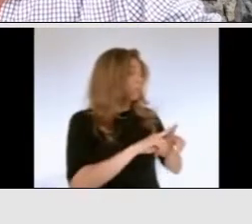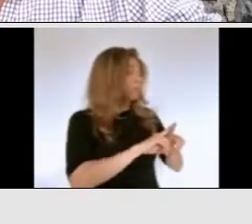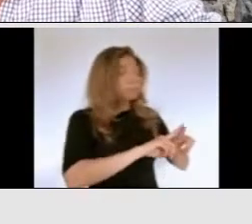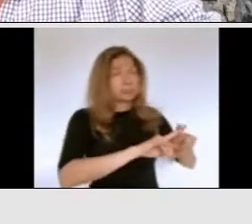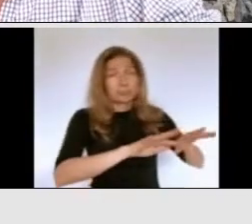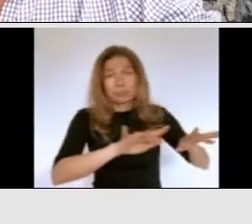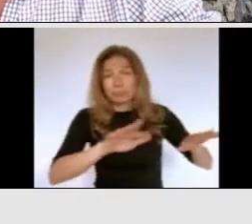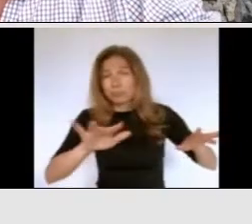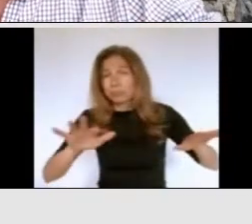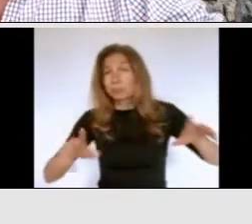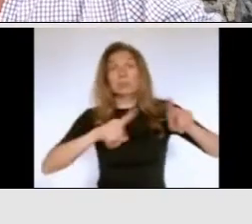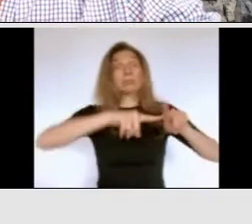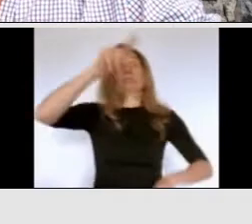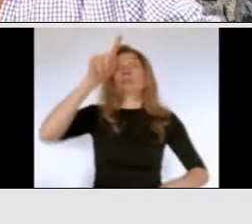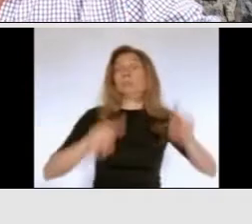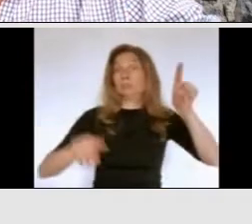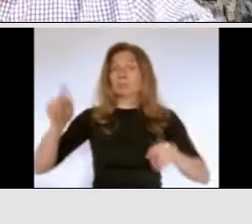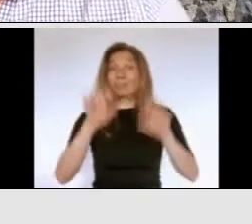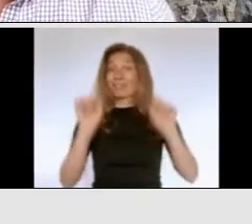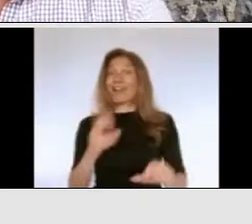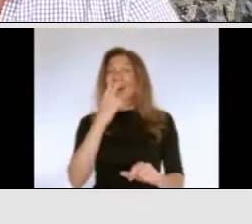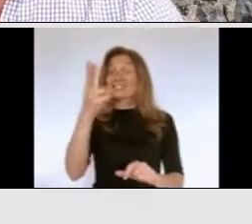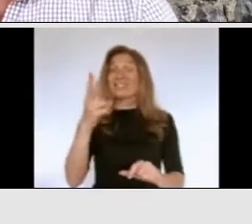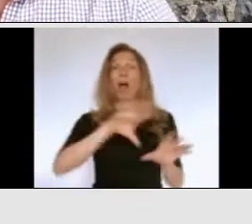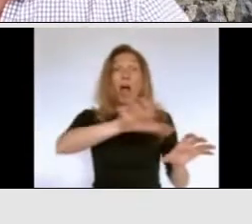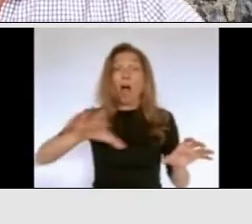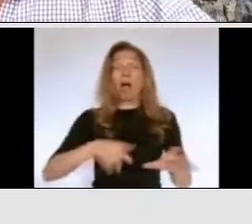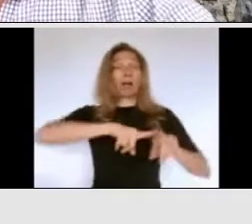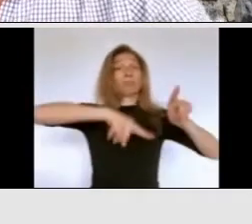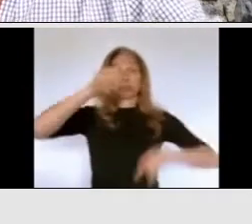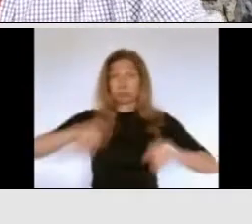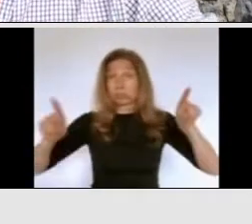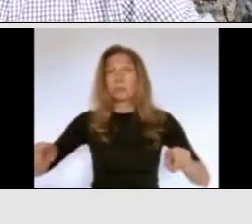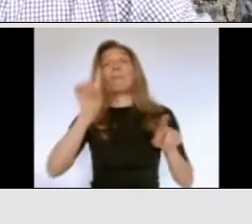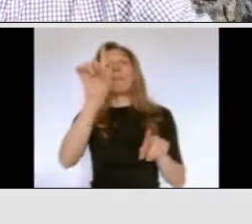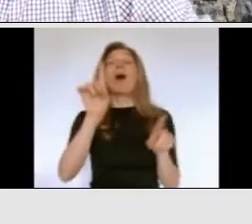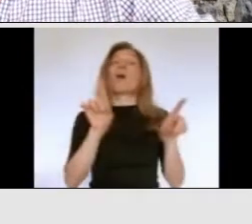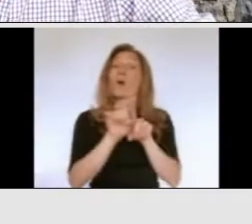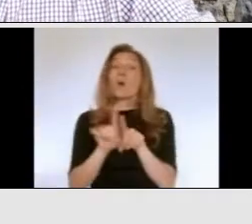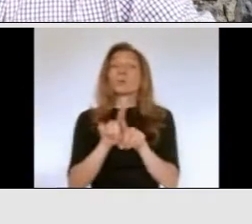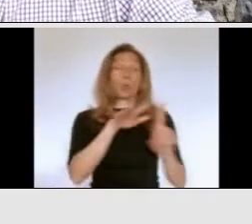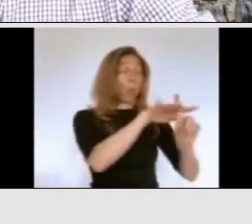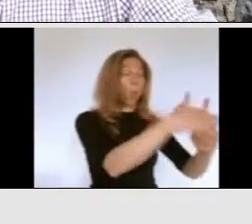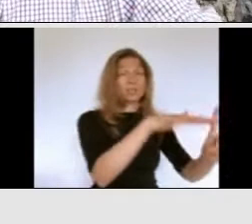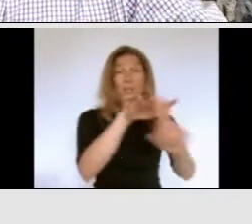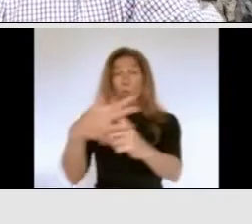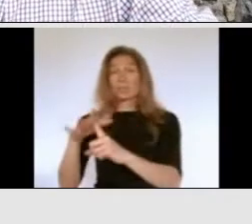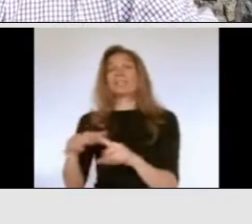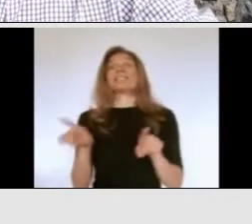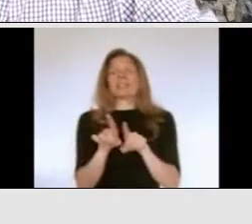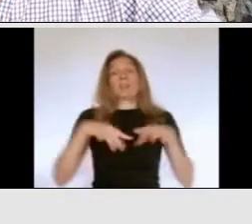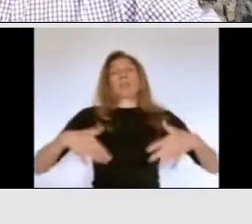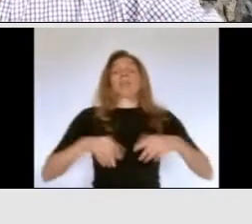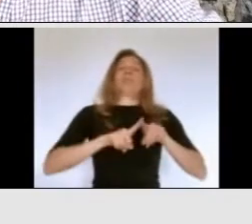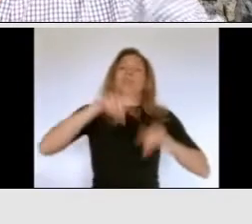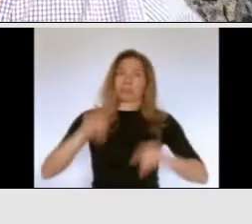face differs hugely. And you'll see from the range of countries that we're in, we have a huge range of different